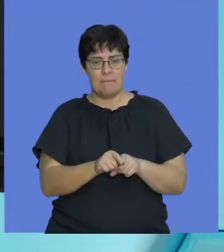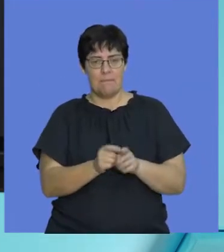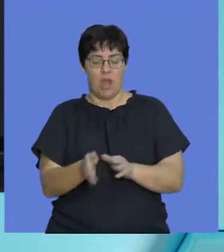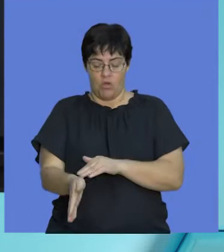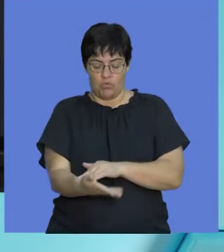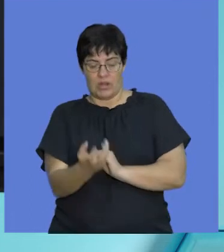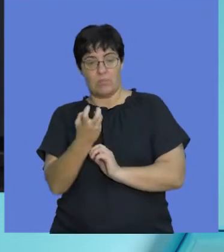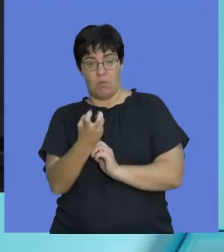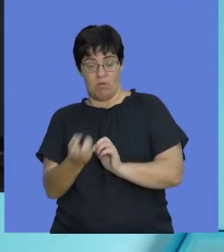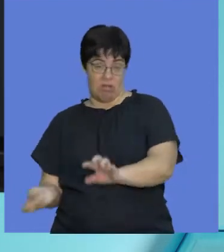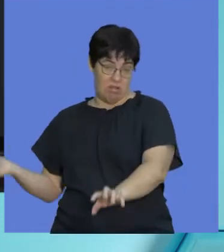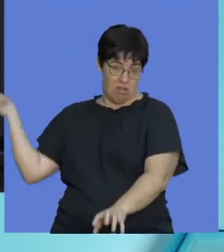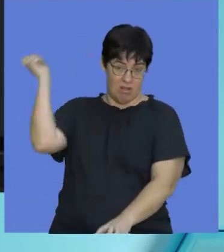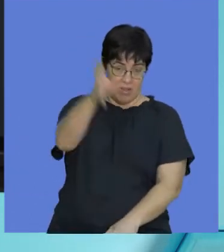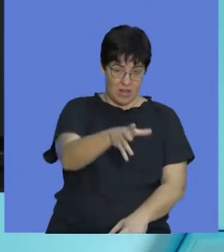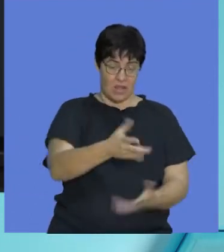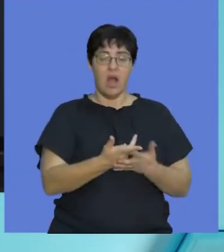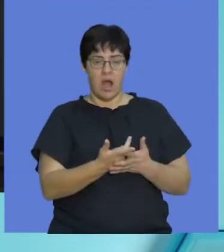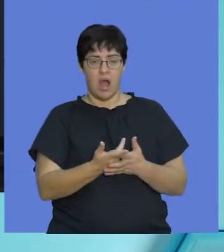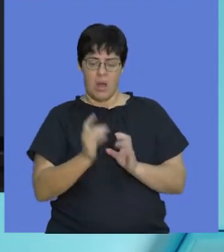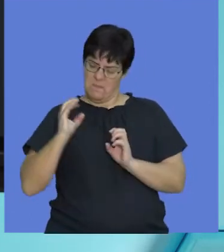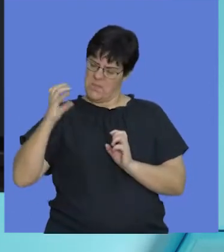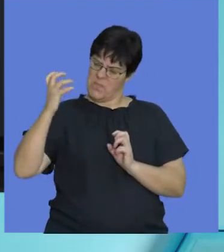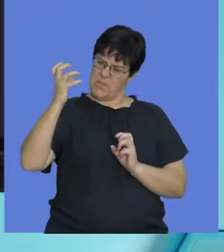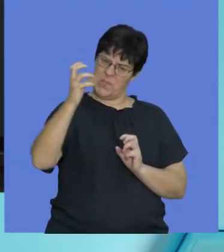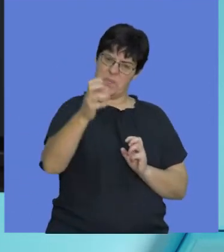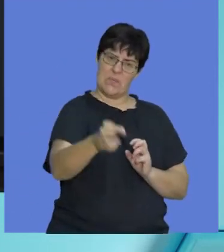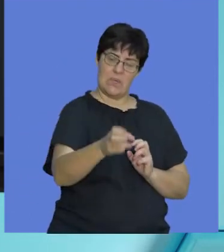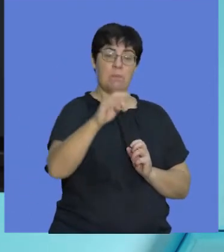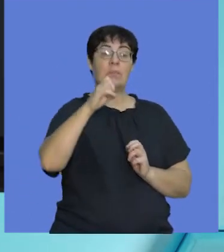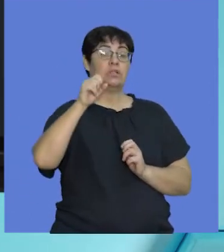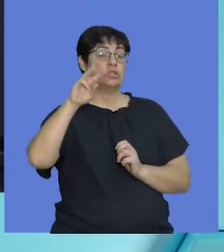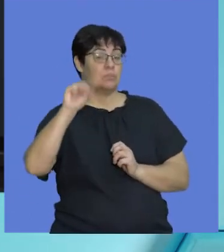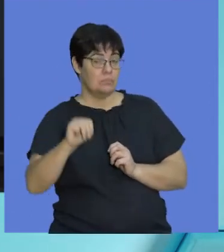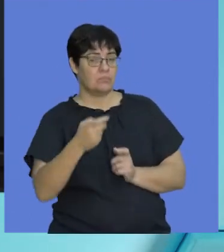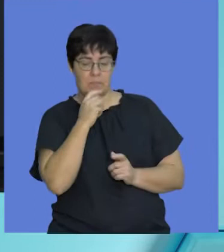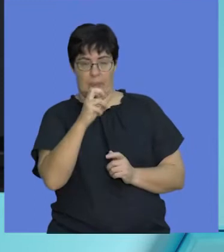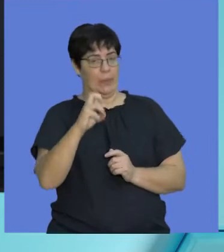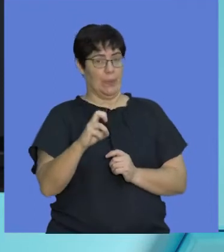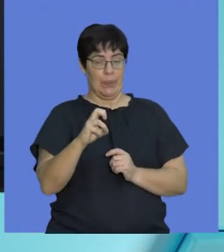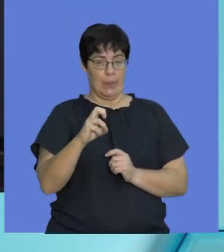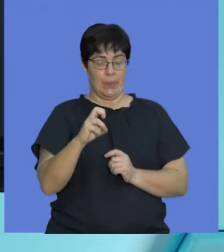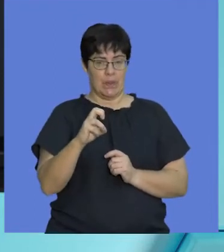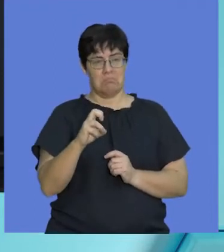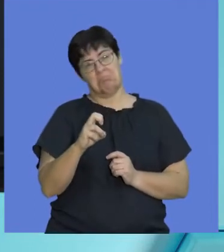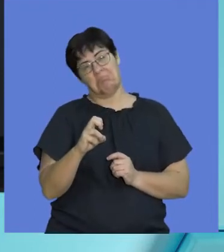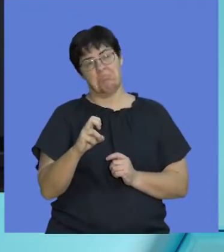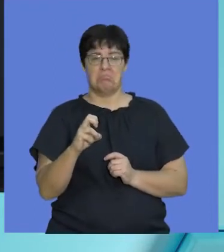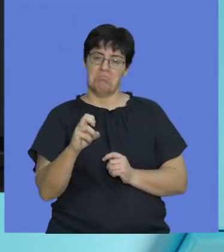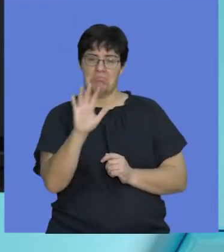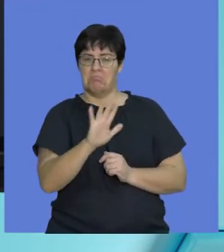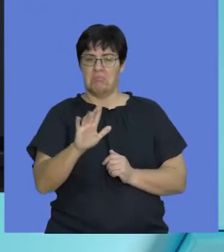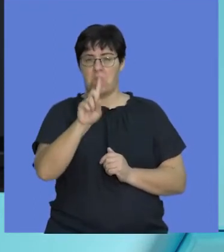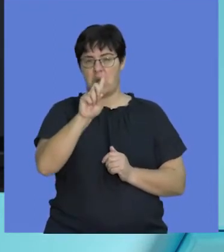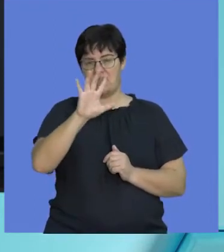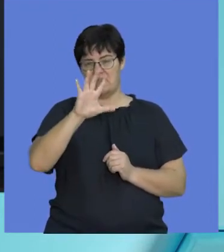a cricket ball. Cricket balls have a lot of momentum because even though they're small and they're only